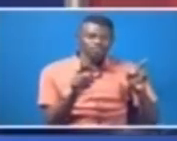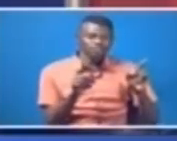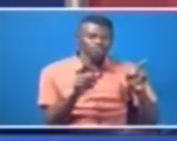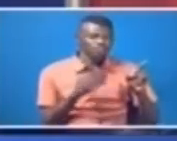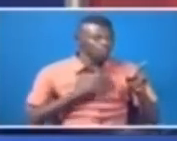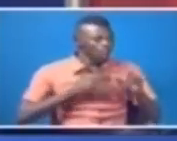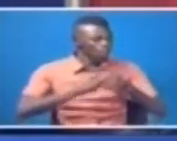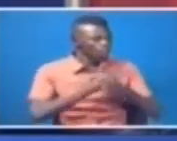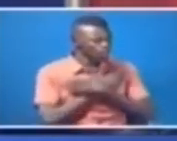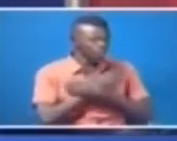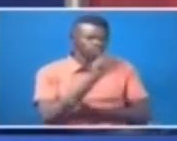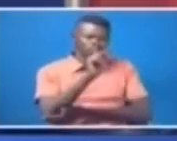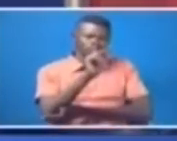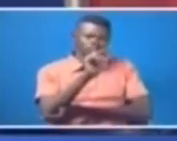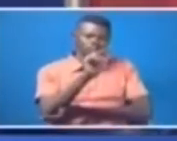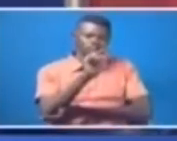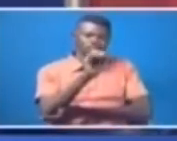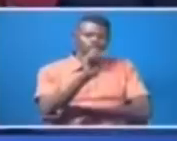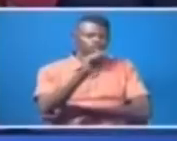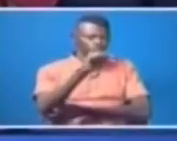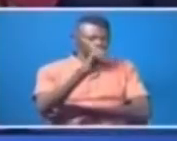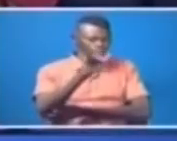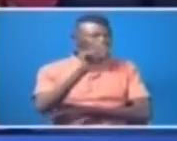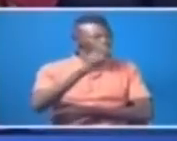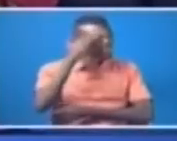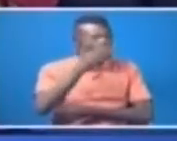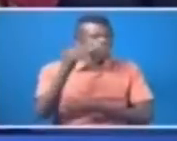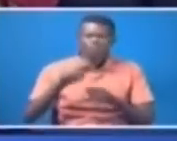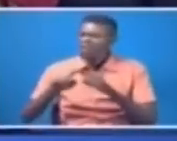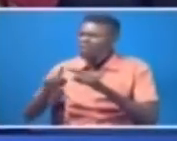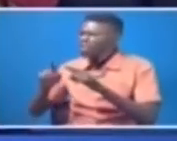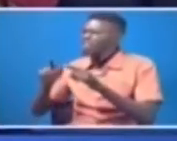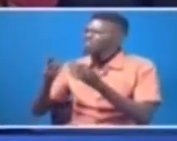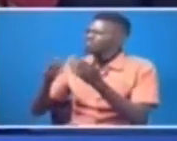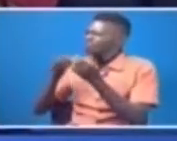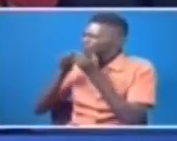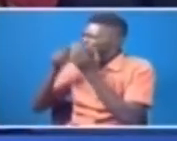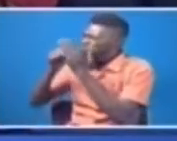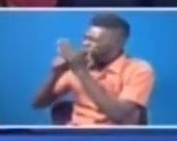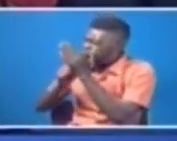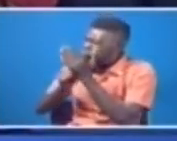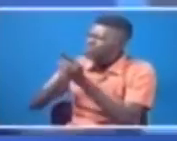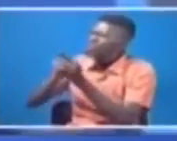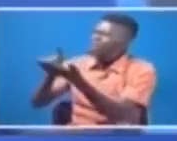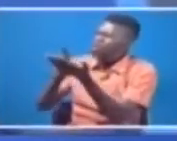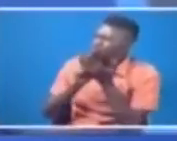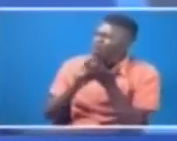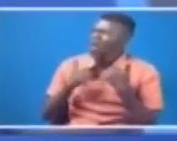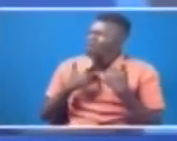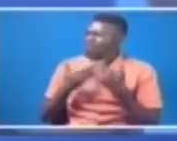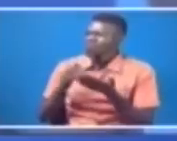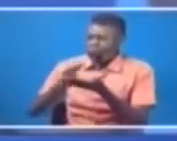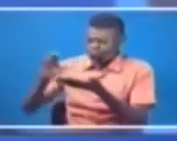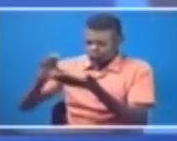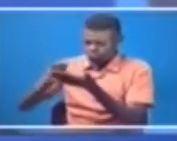my good friend Kosgei should know better. And we'll talk a little bit more in terms of the detail that comes out after loans are taken and directed to several